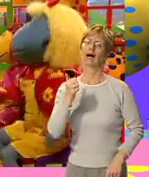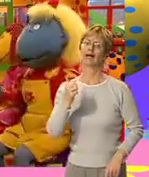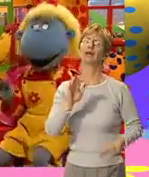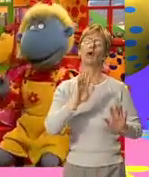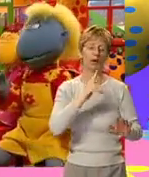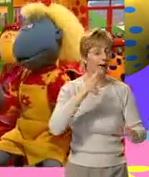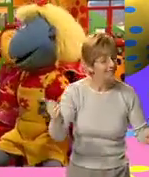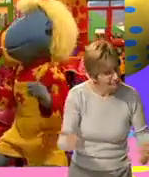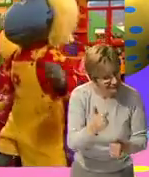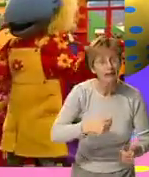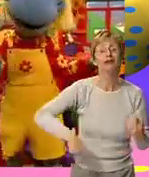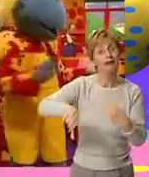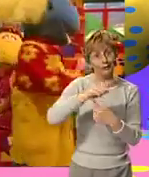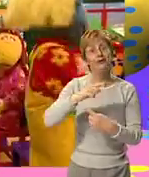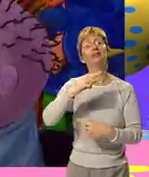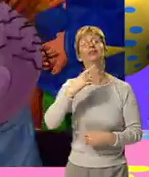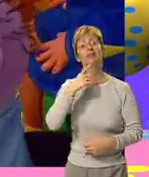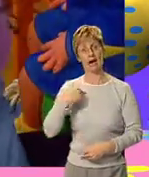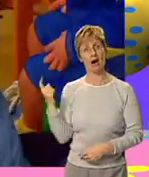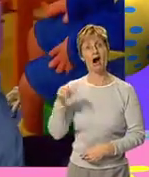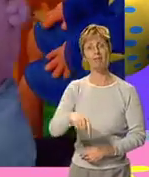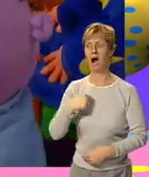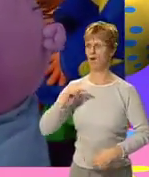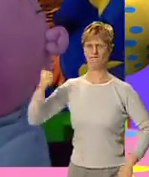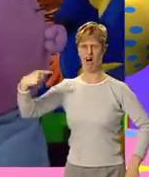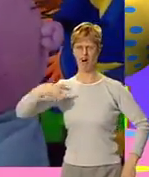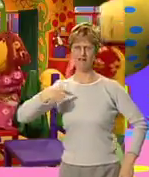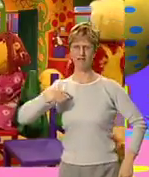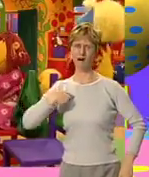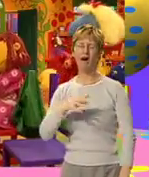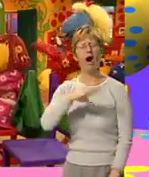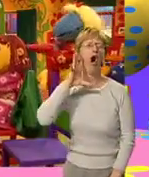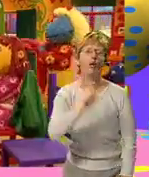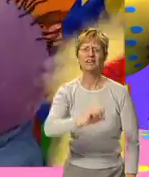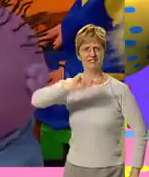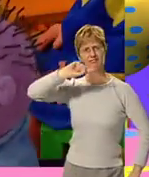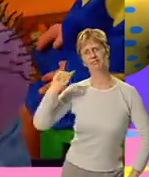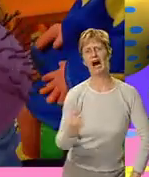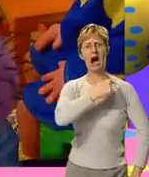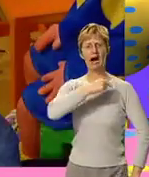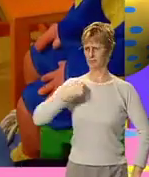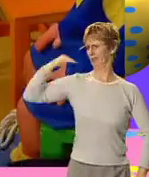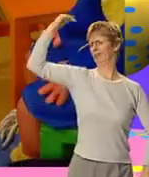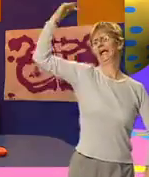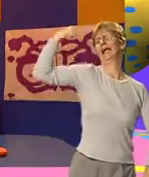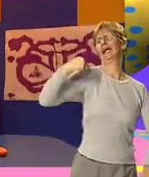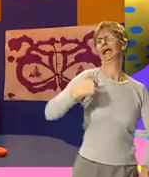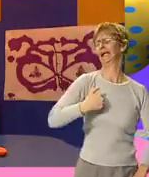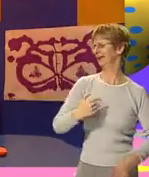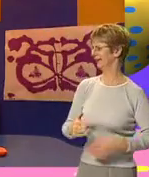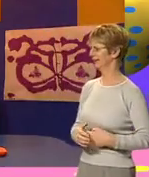finished. I'll go first because it was my idea. Oh, you always go first. So, I am the biggest.